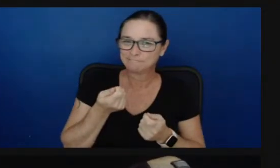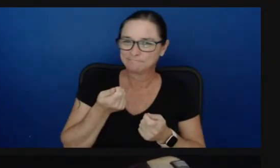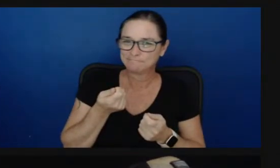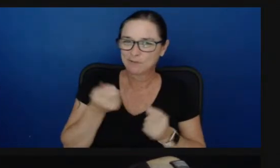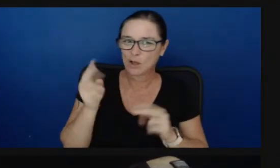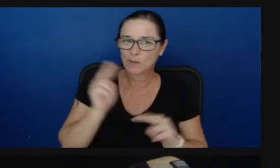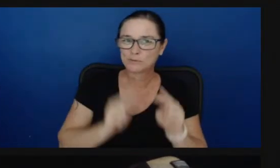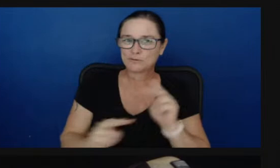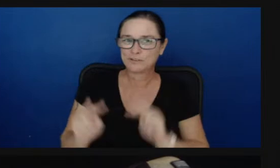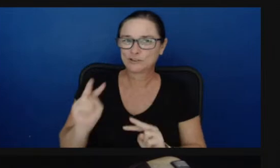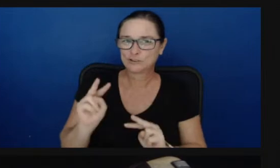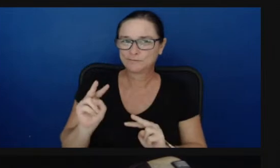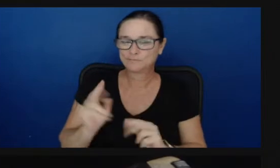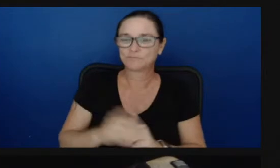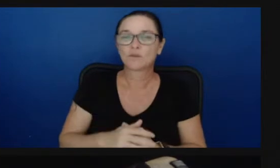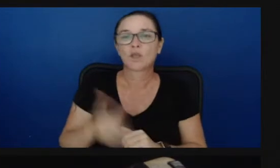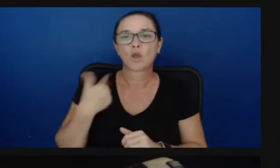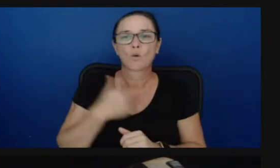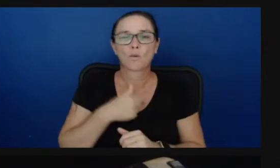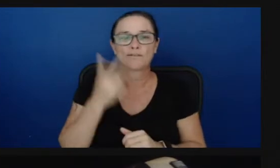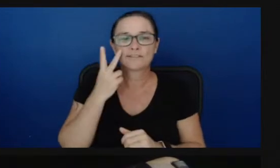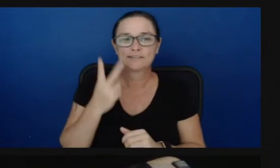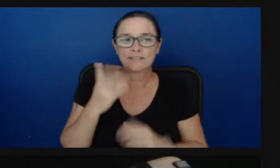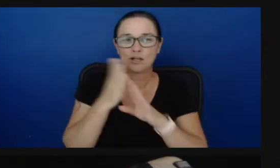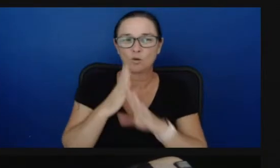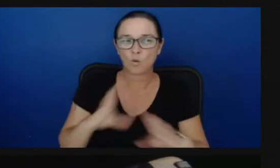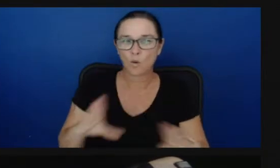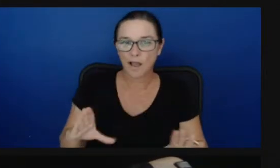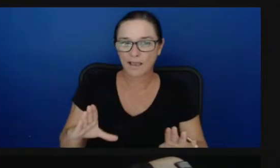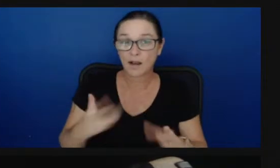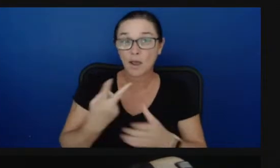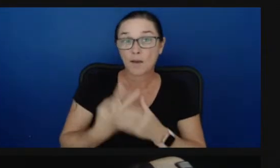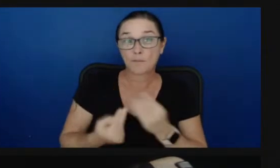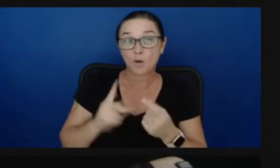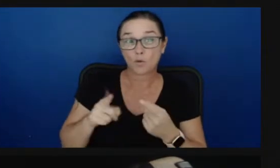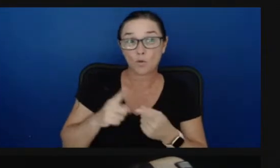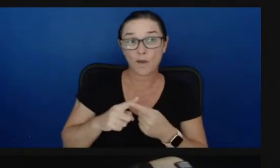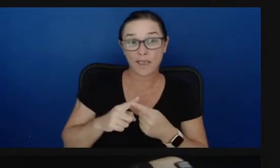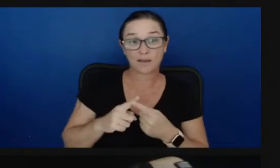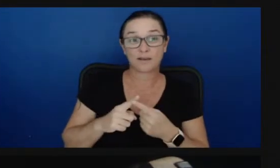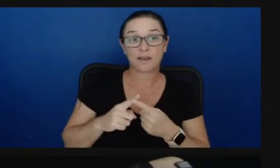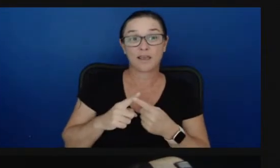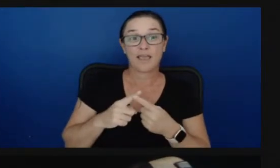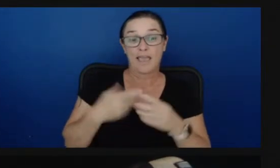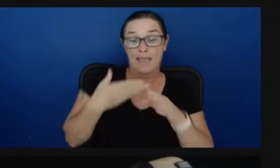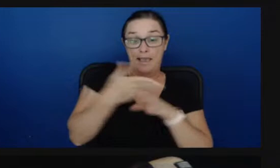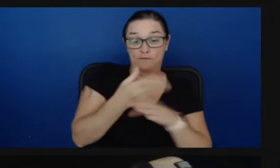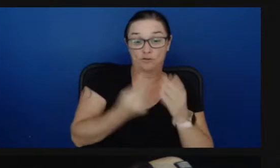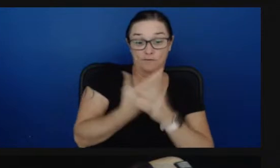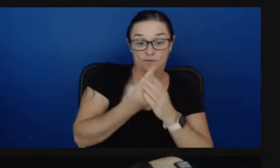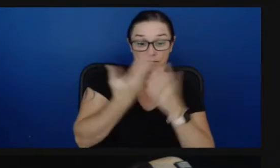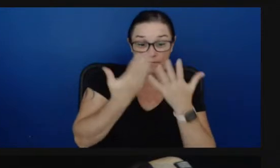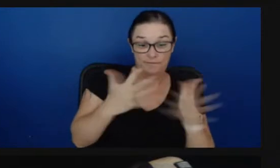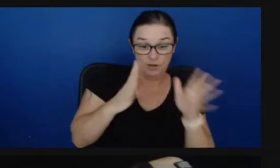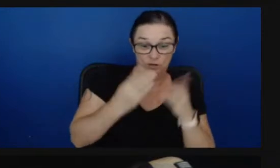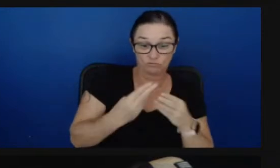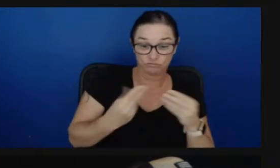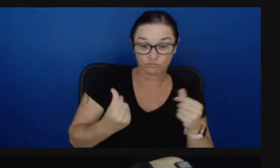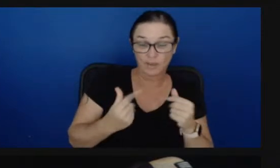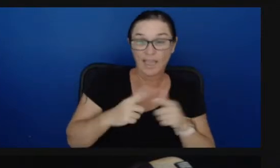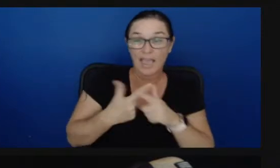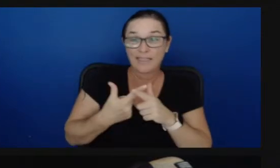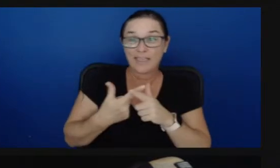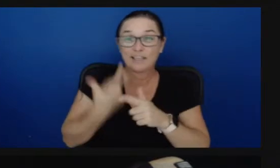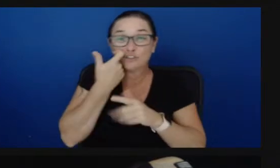observation. We've seen quiet both during times of recovery and in times just prior to an eruption at the summit.